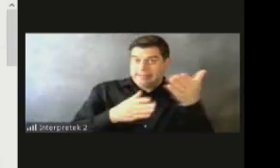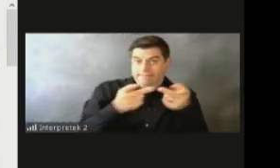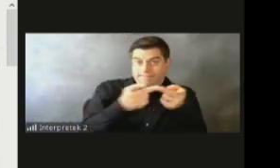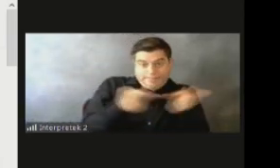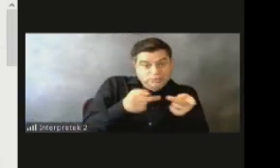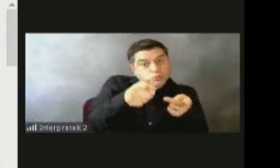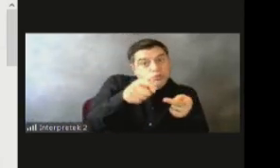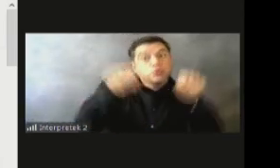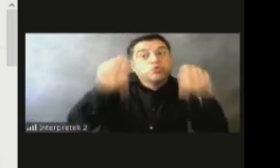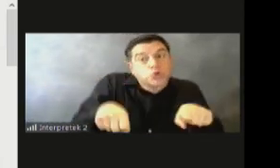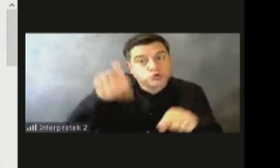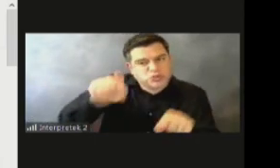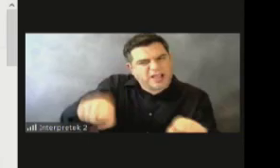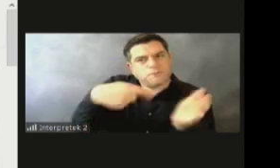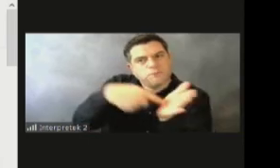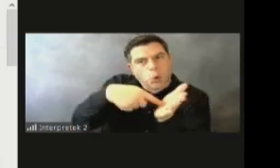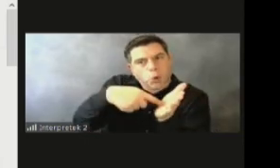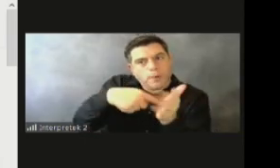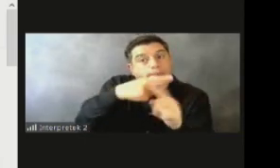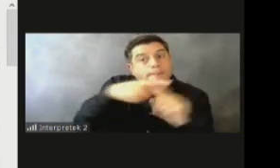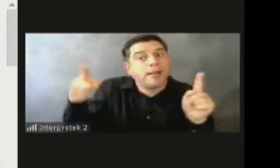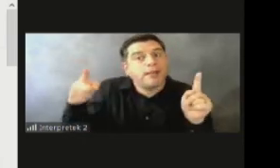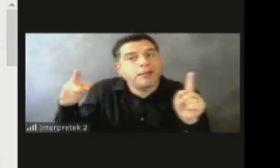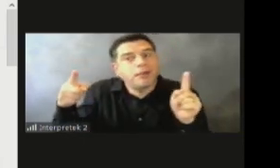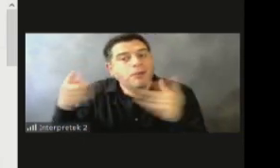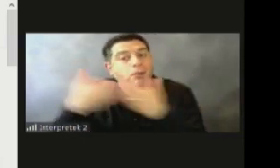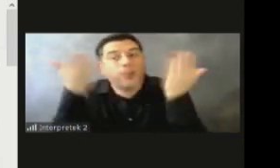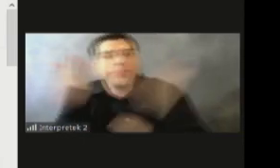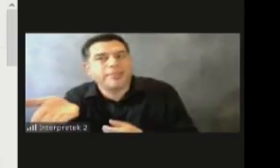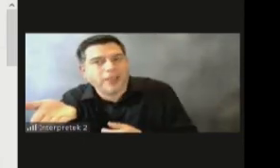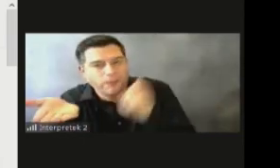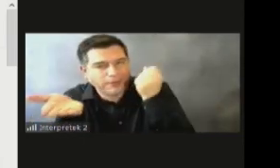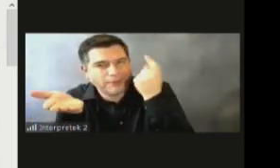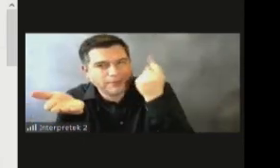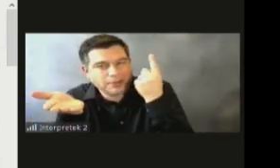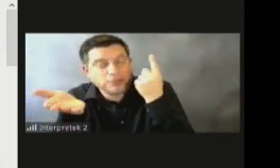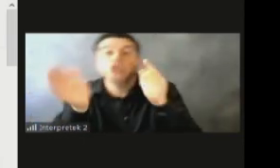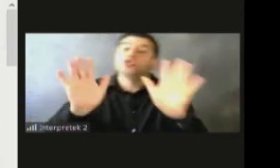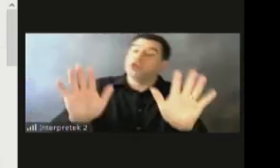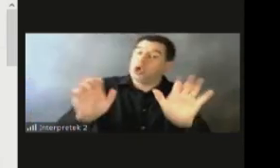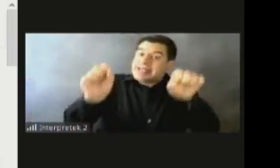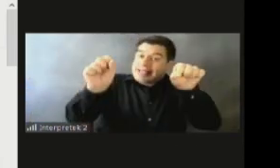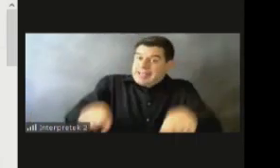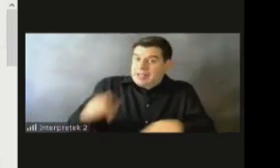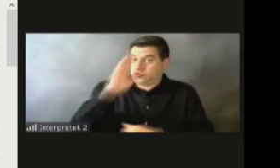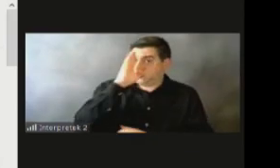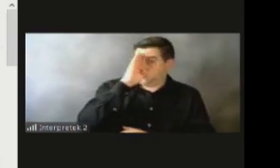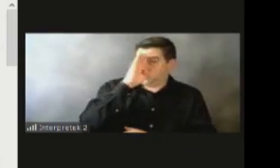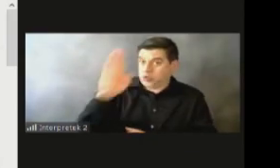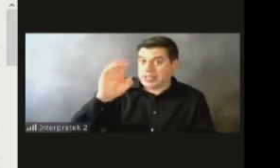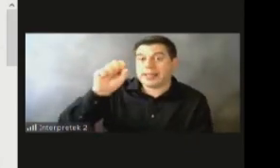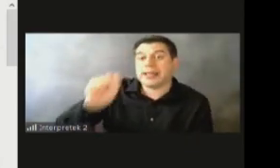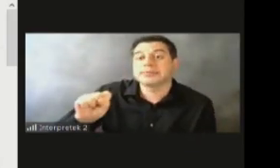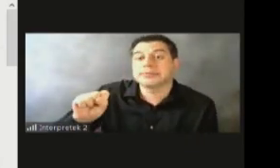different government policies that we can do short of a straight subsidy to make it so that there's market rate housing that's